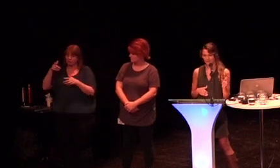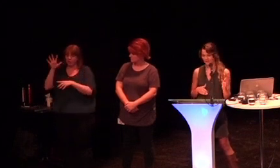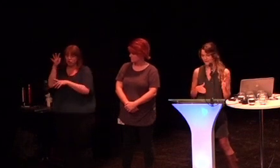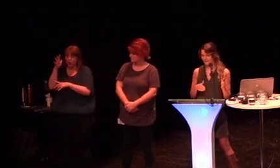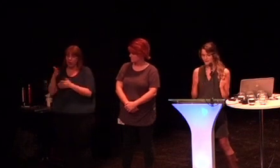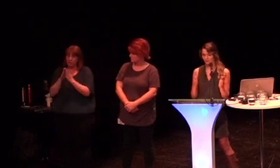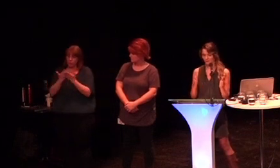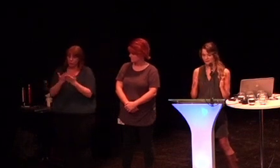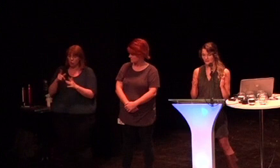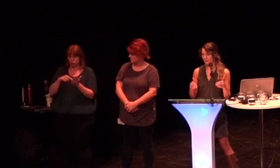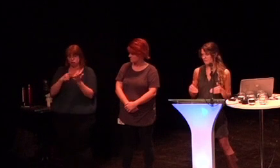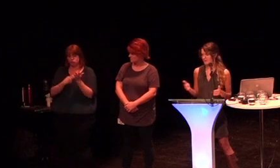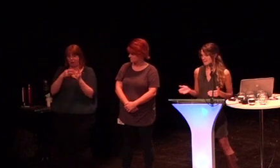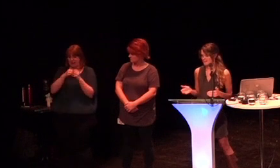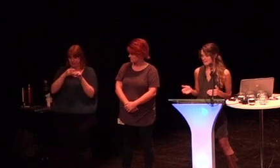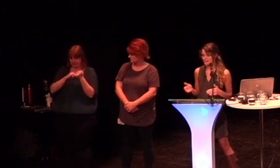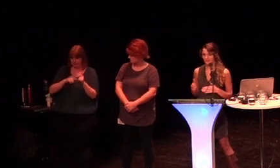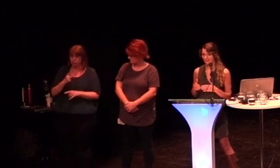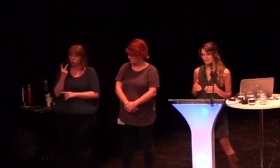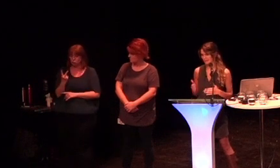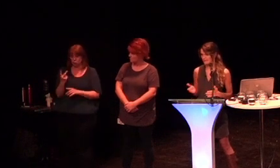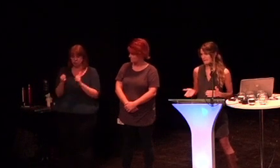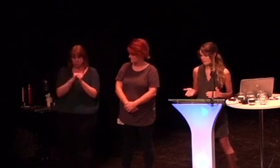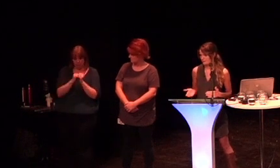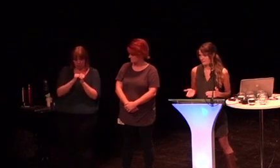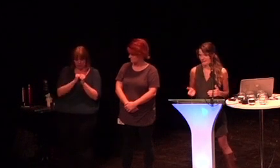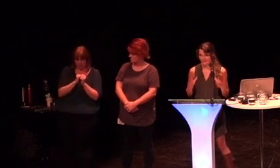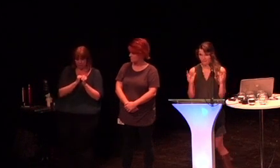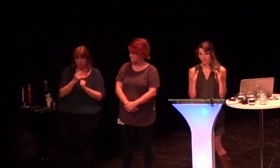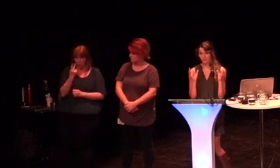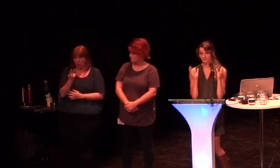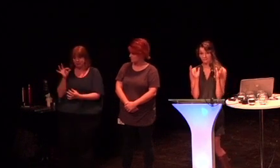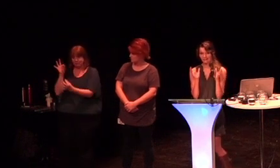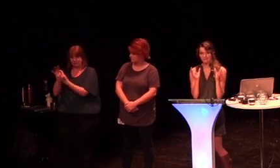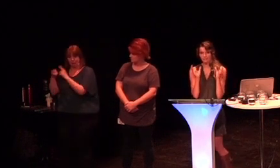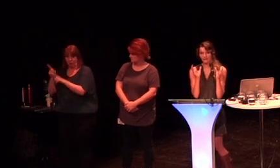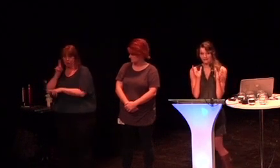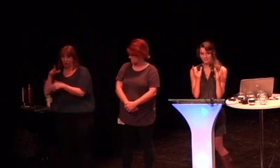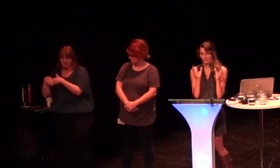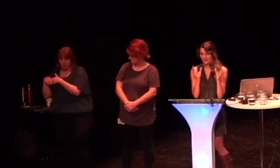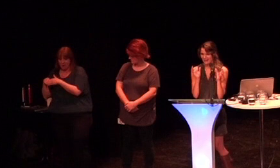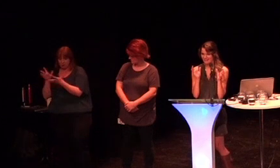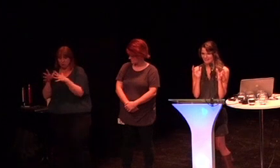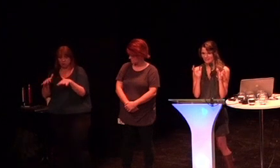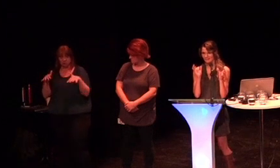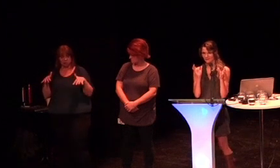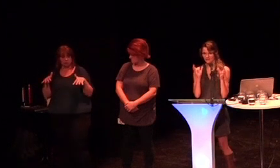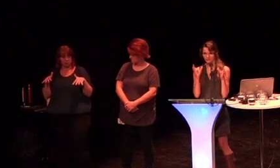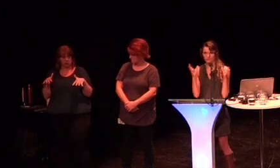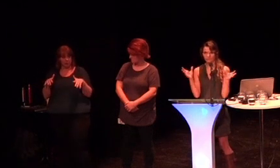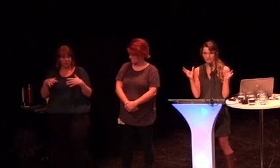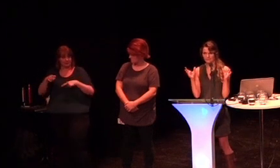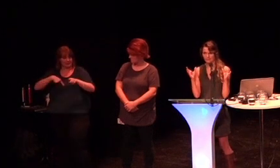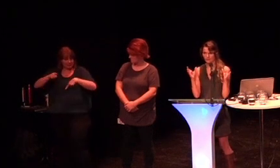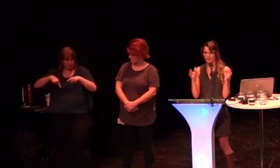there's two brothers, and one of them kisses the other's girlfriend, and it's a real like pregnant pause, and the